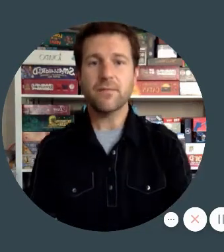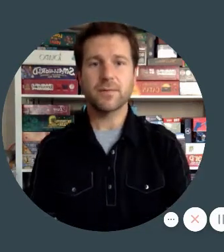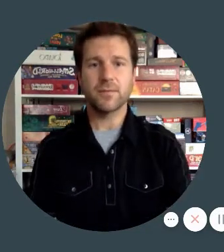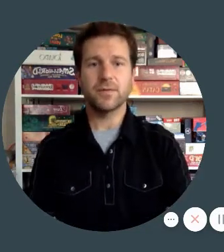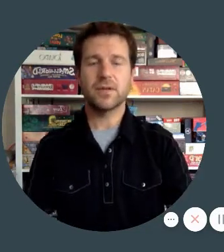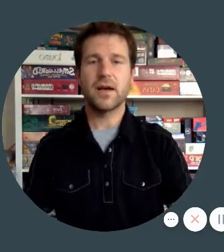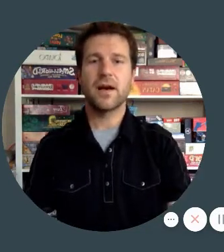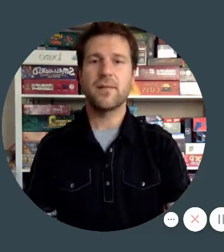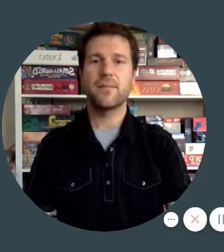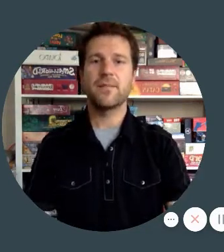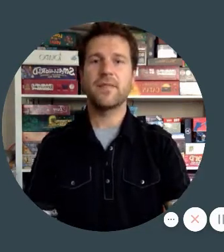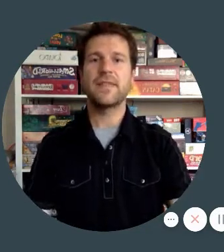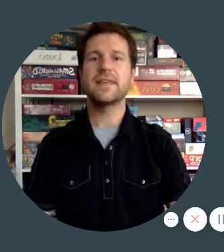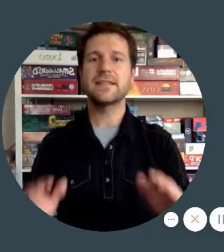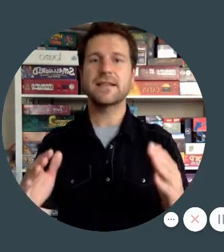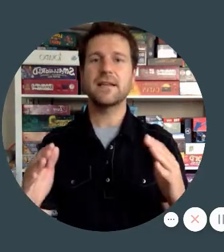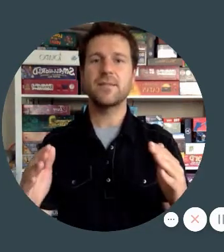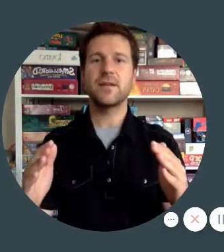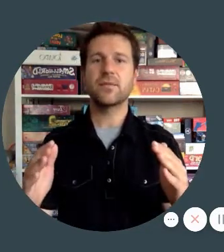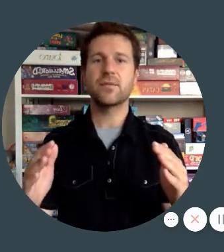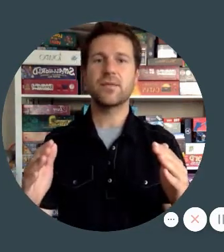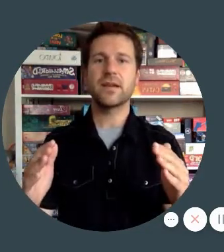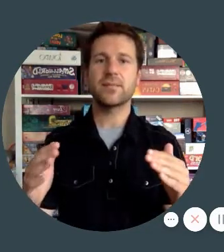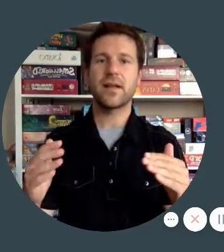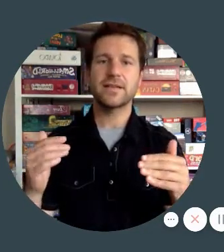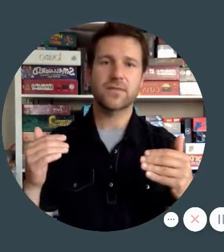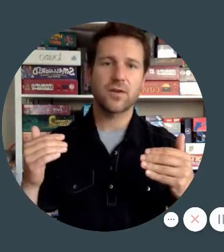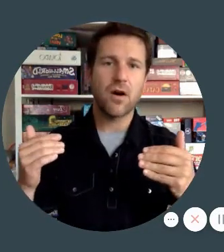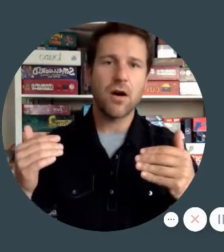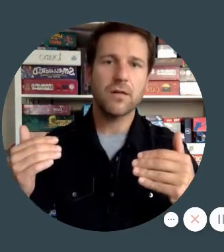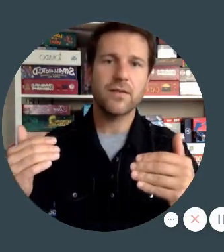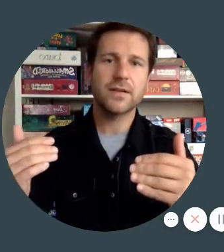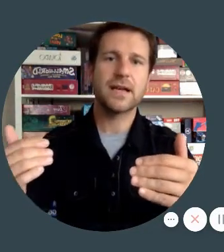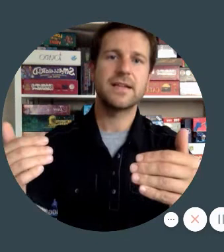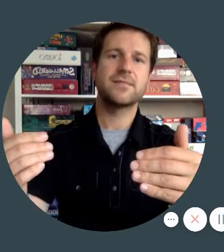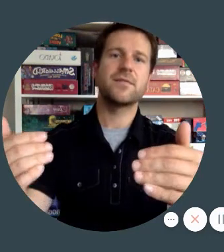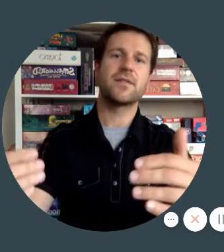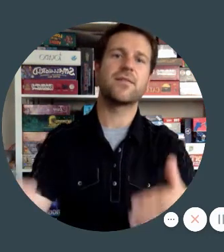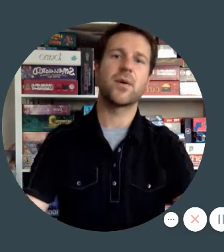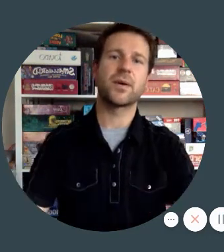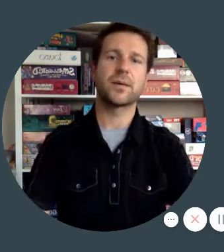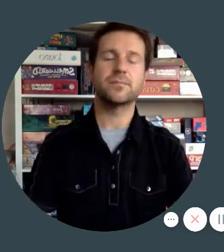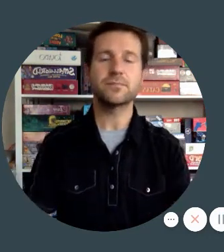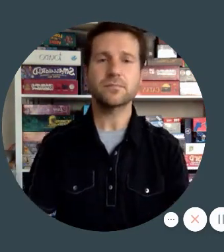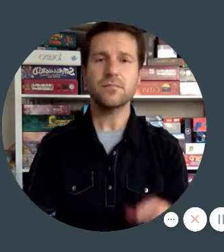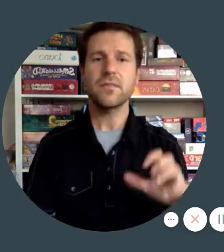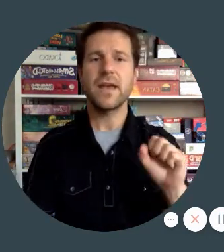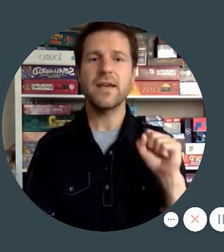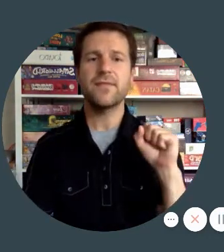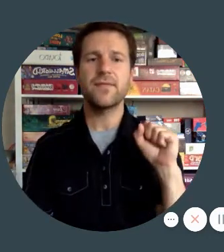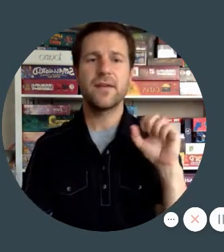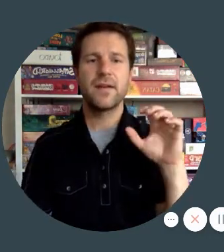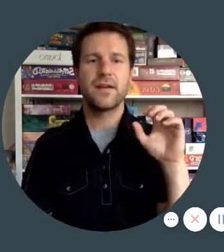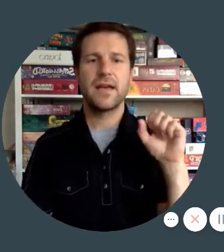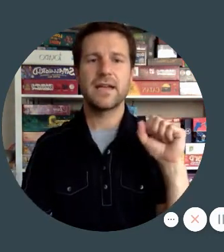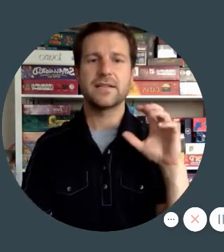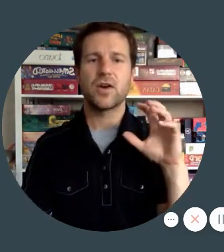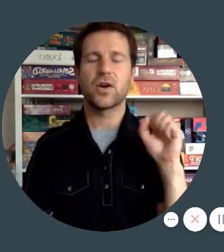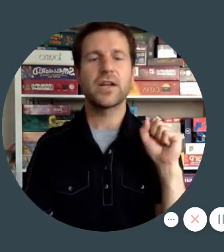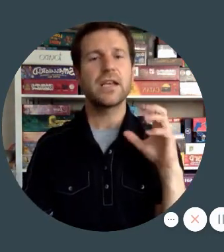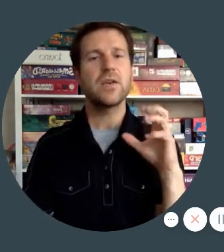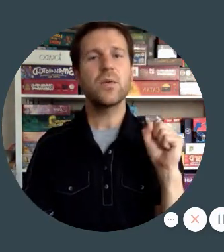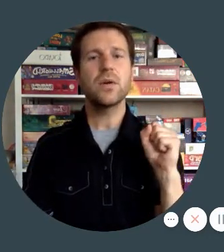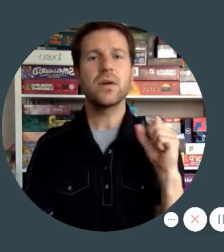Be comfortable. This is going to be a rule that applies for all of our signs moving forward. If